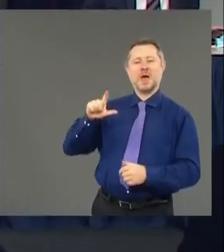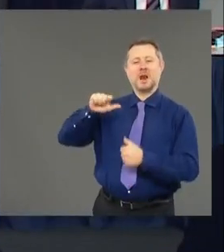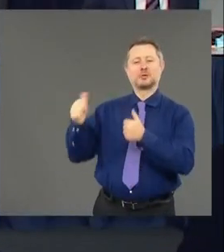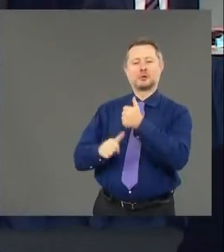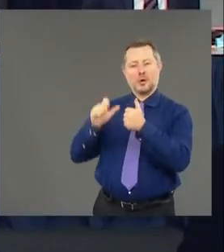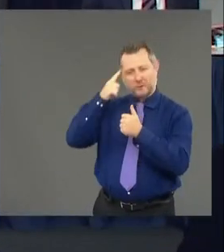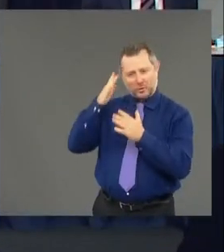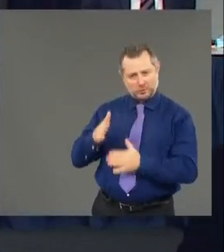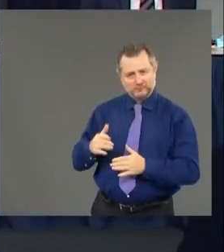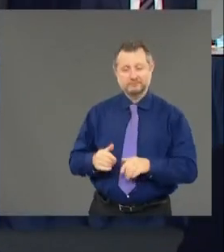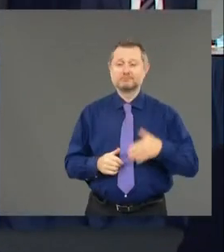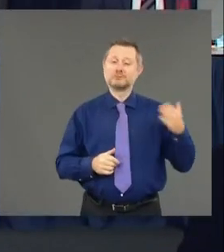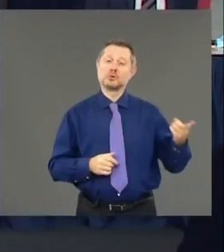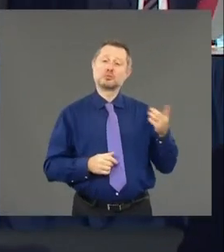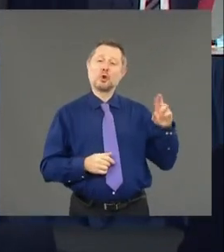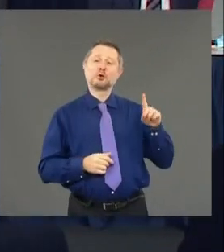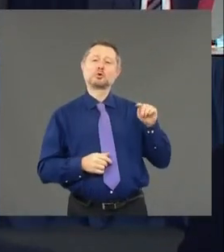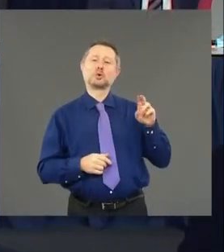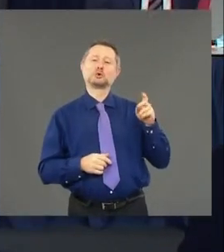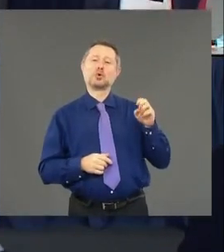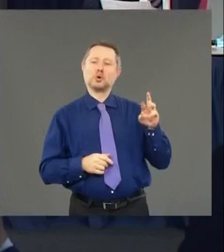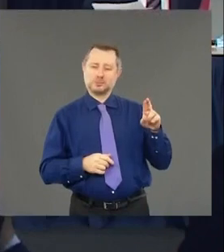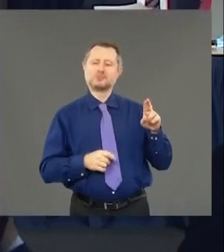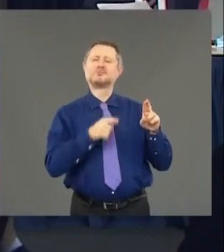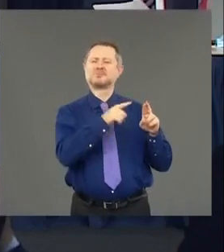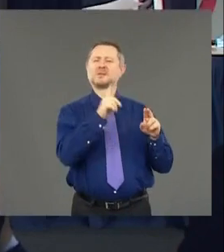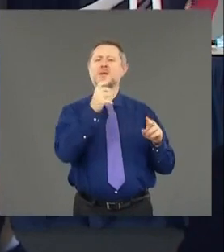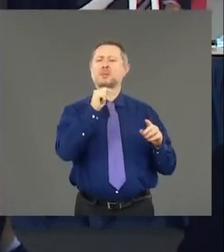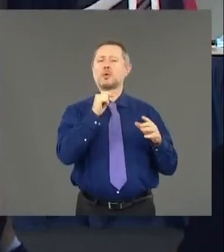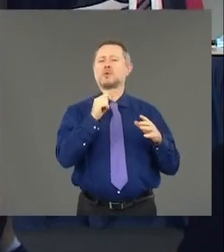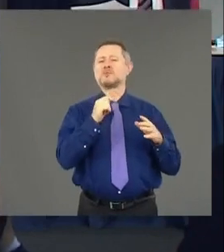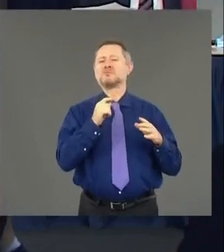Zucker, Health Commissioner Extraordinaire.